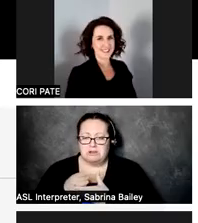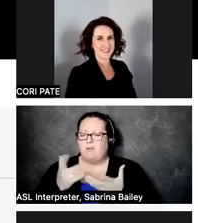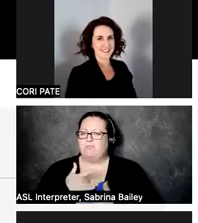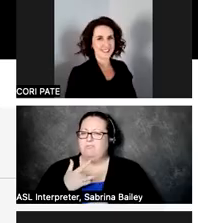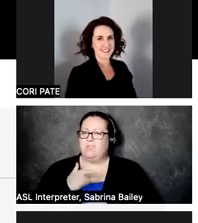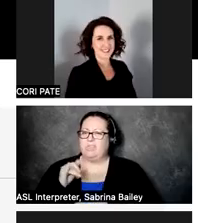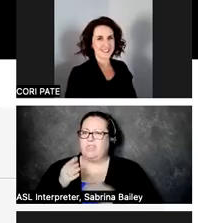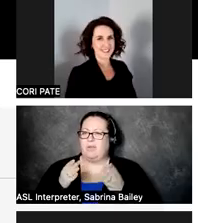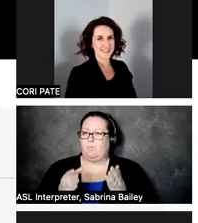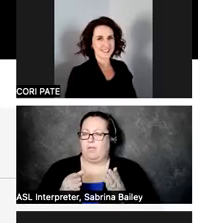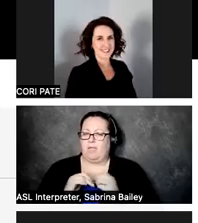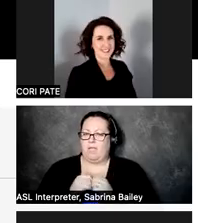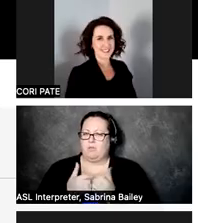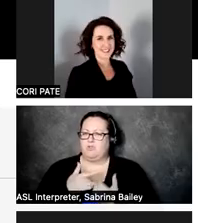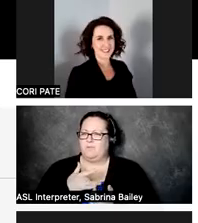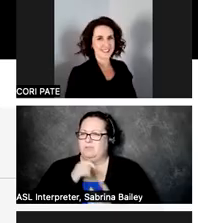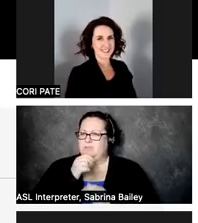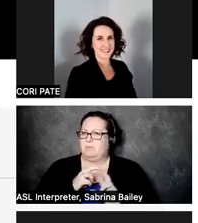feel unprepared.